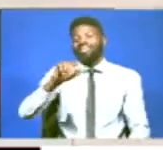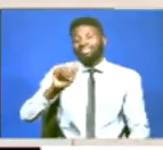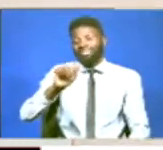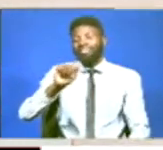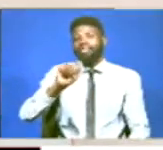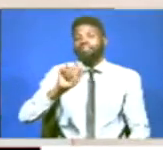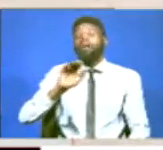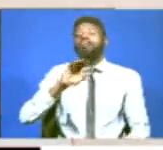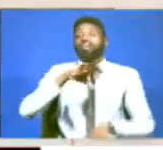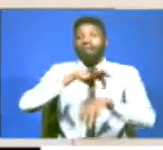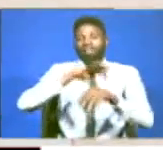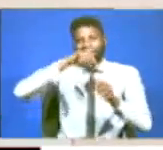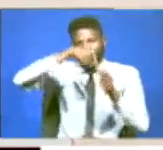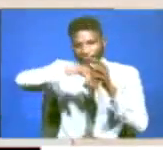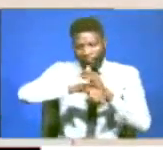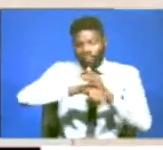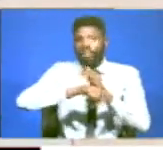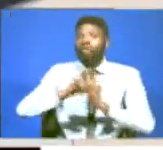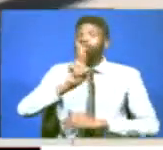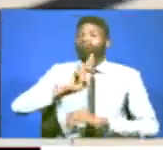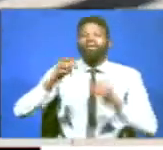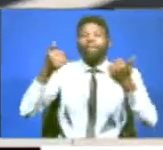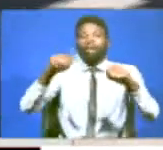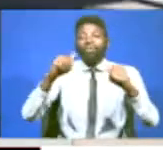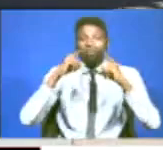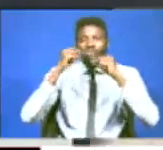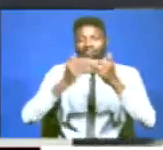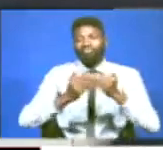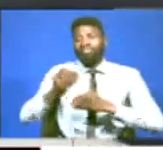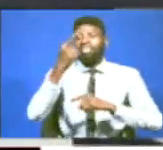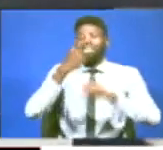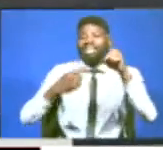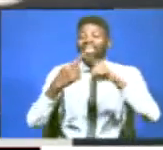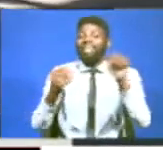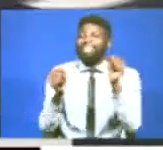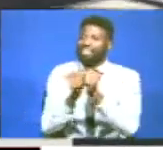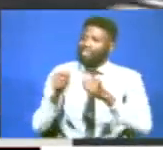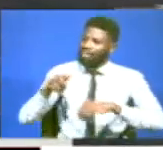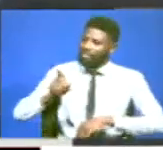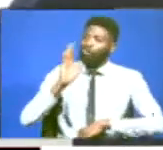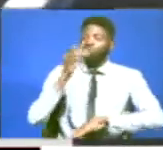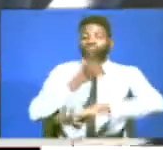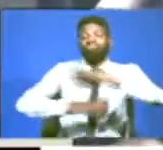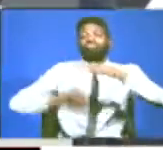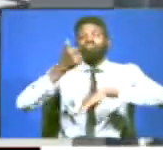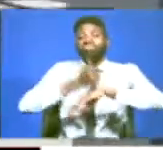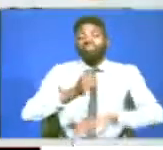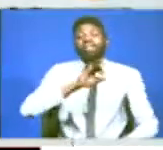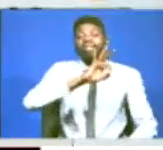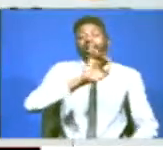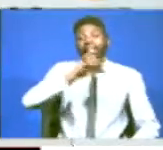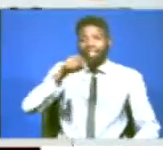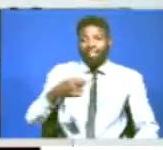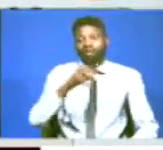To this effect, the firm says over the next 10 years it will put up 3,000 megawatts of renewable energy in the